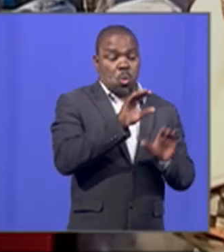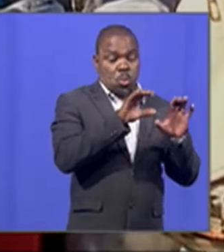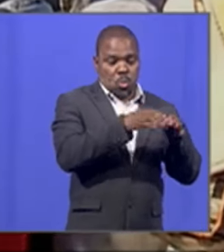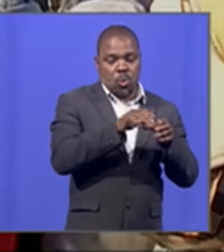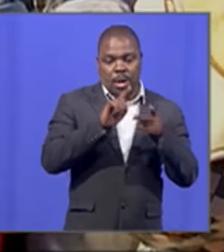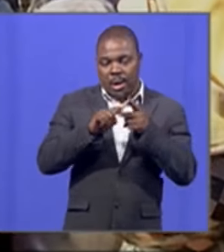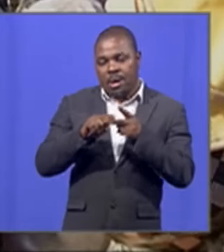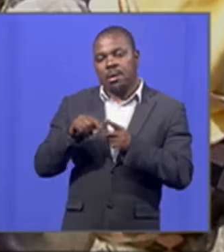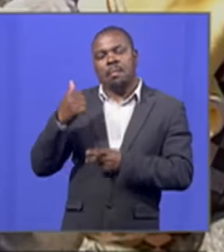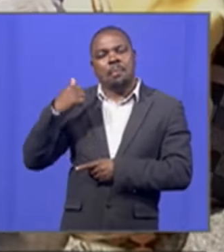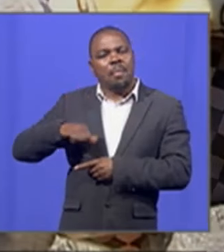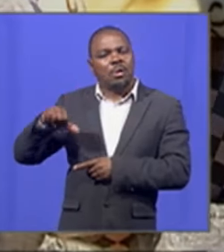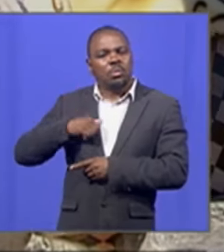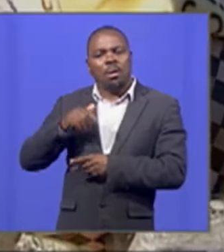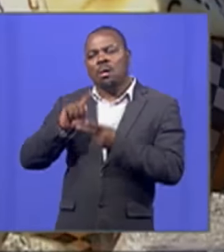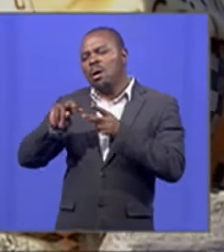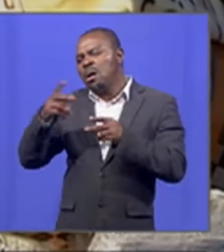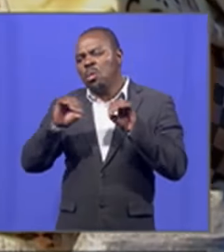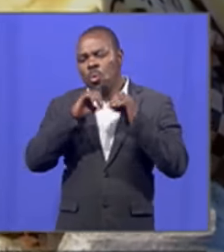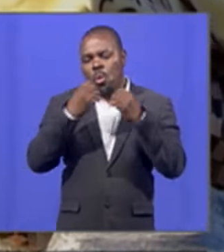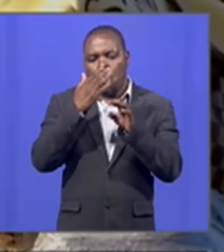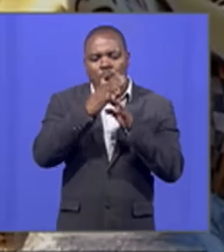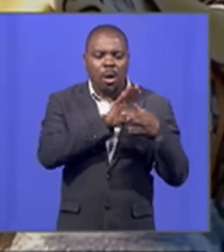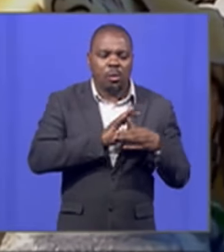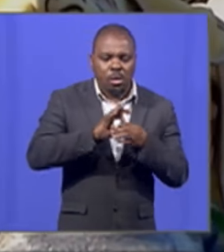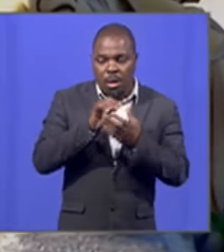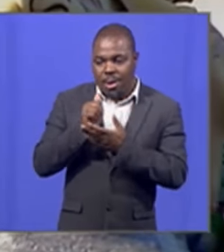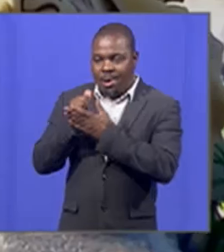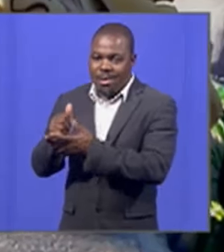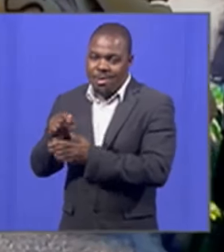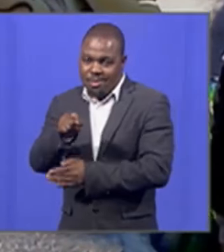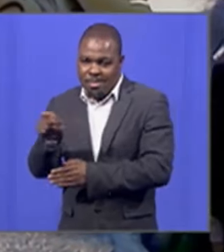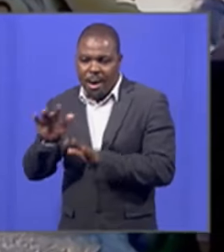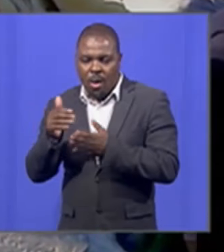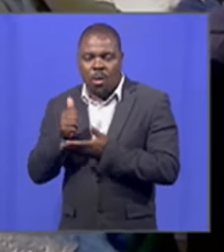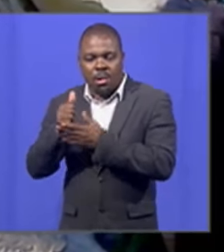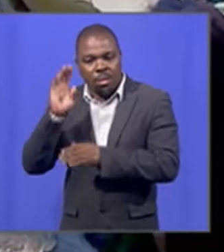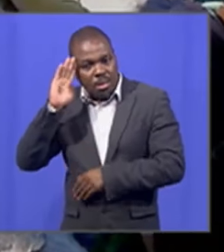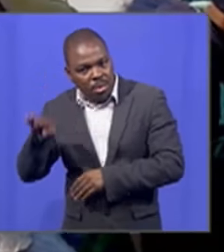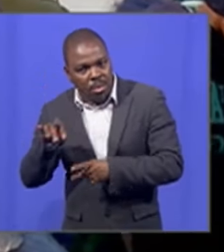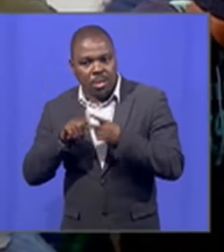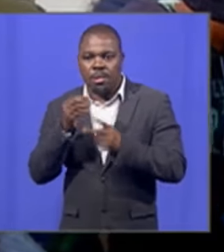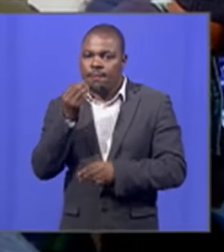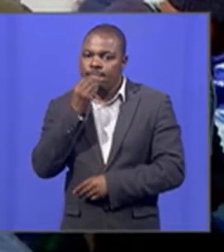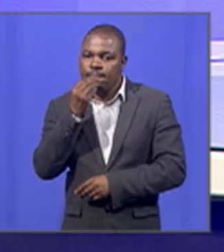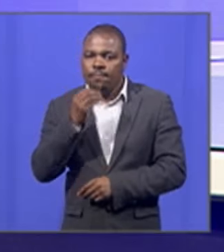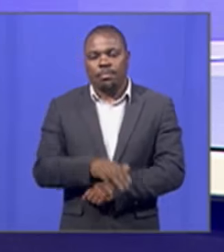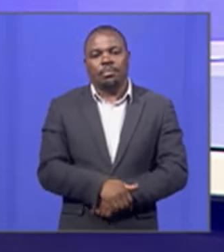ge e šita le megatlo ye mengwe go thuša badudi bao ka mafelo a bodulo le dijo.